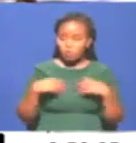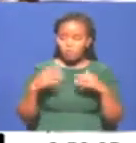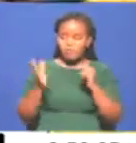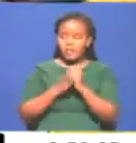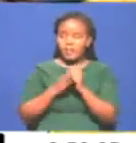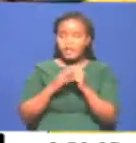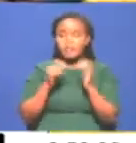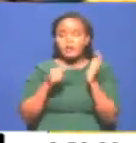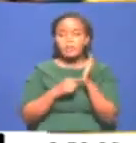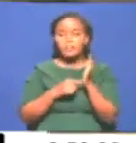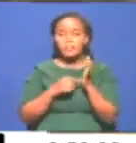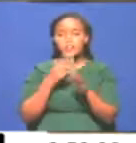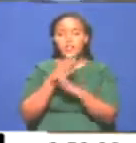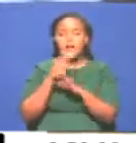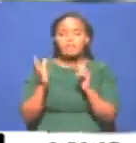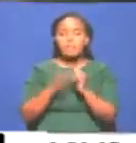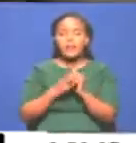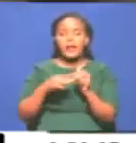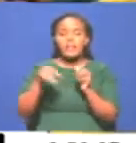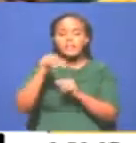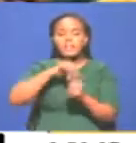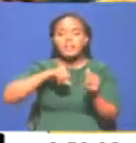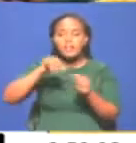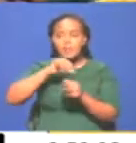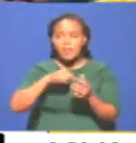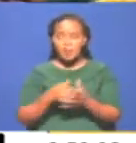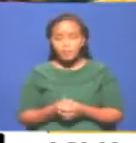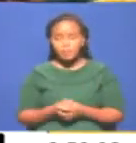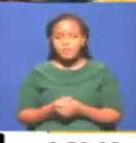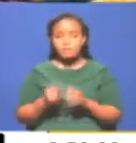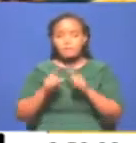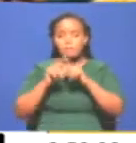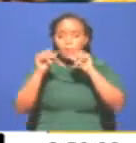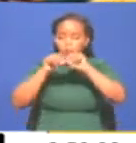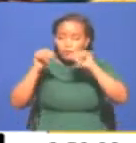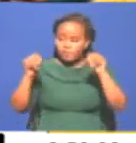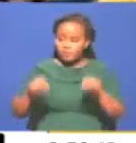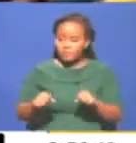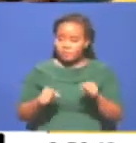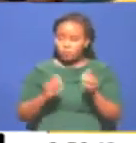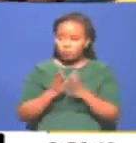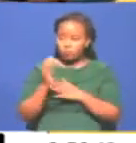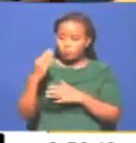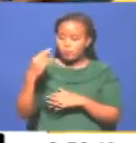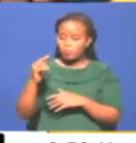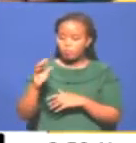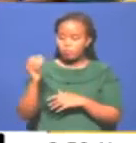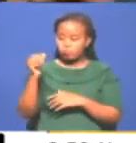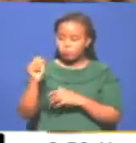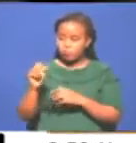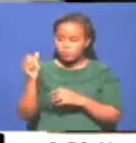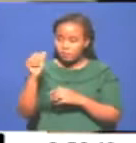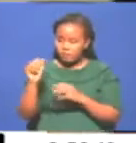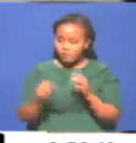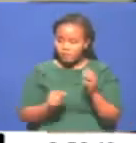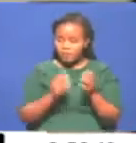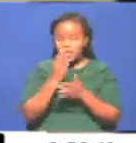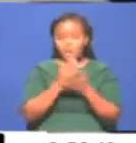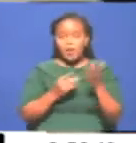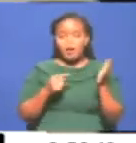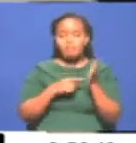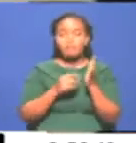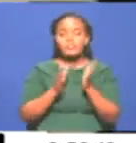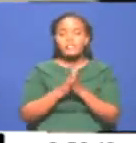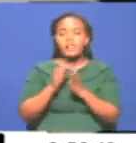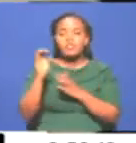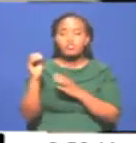after 9 rounds. The scoring system in the games of chess is 1 point for a win, half a point for a draw, and 0 for a loss.